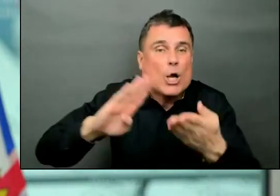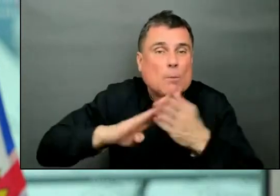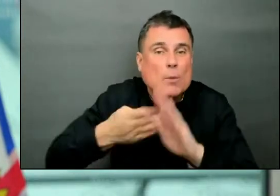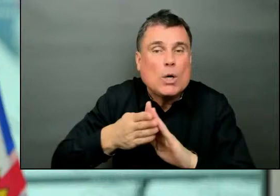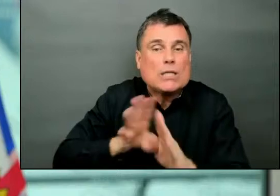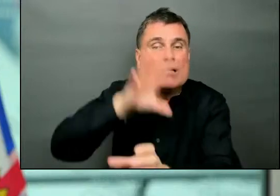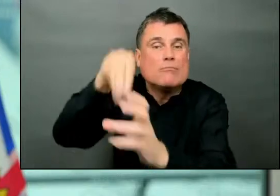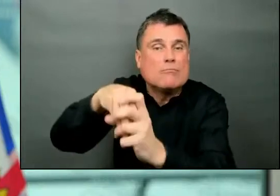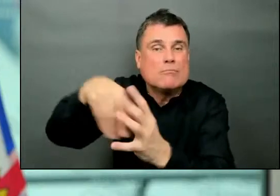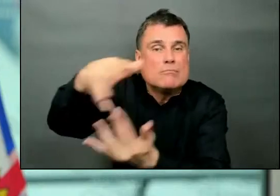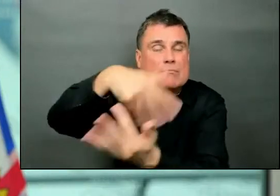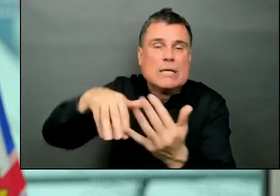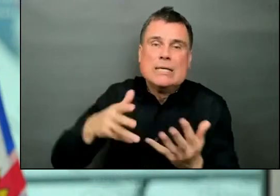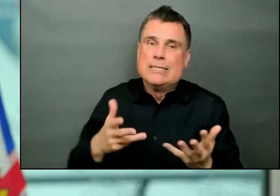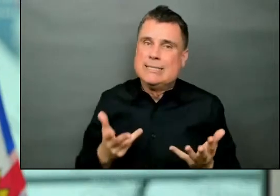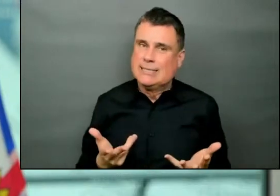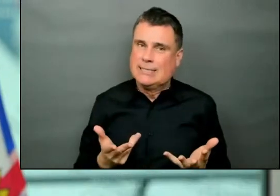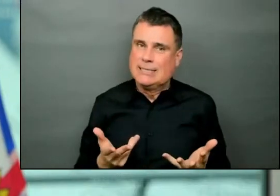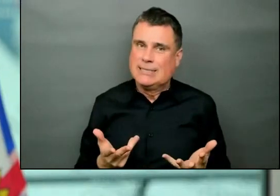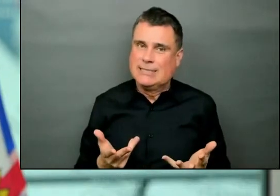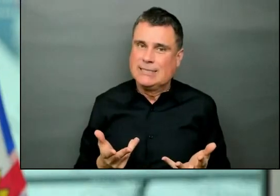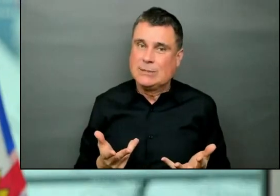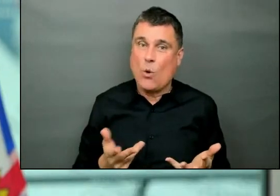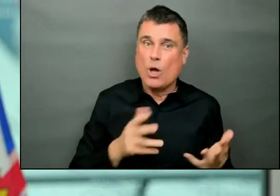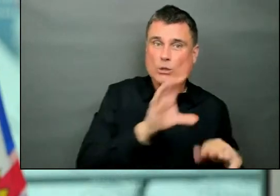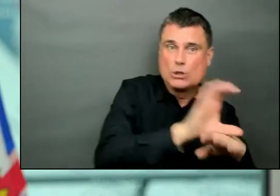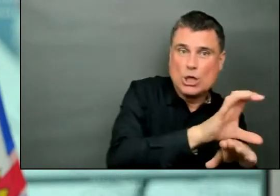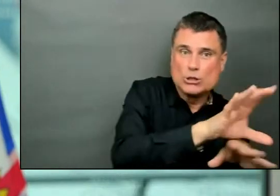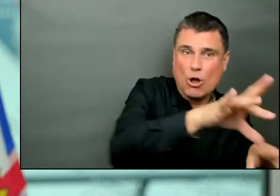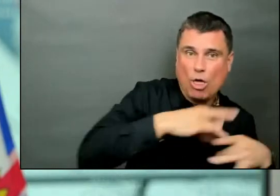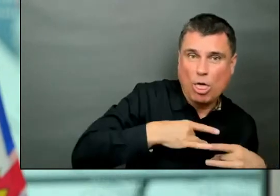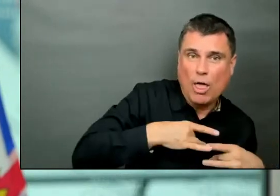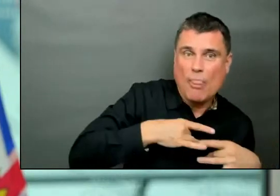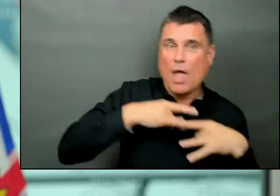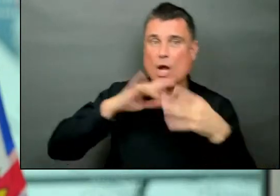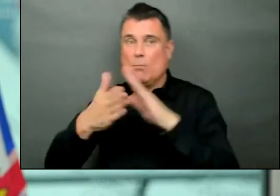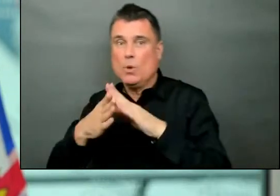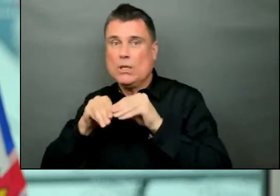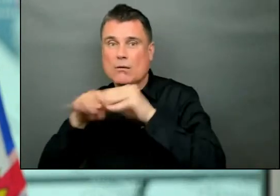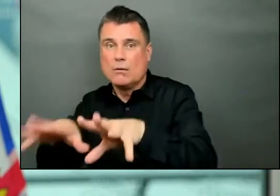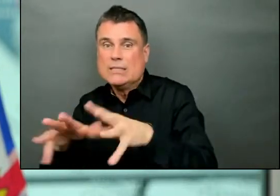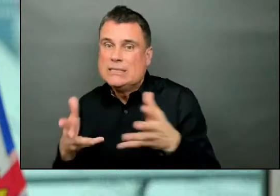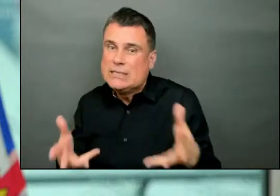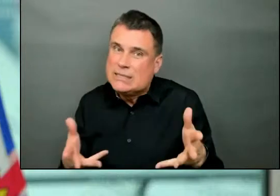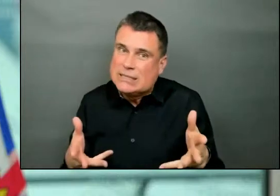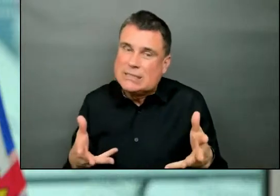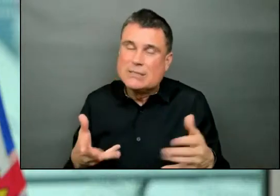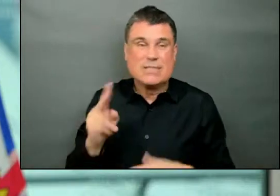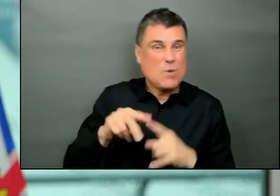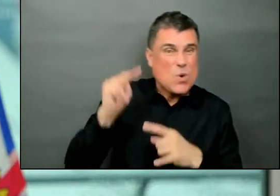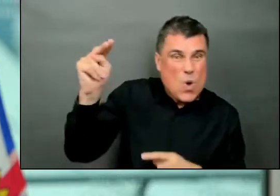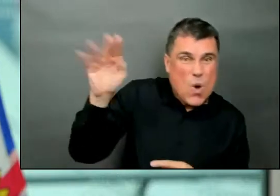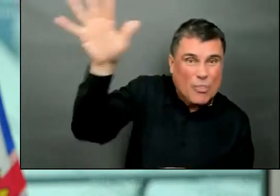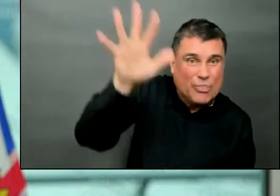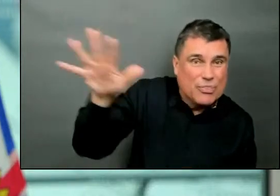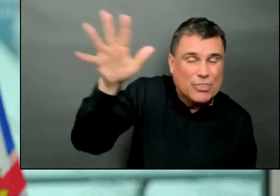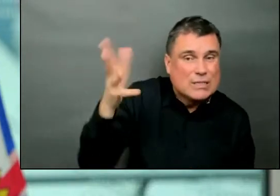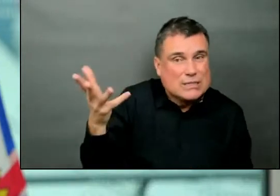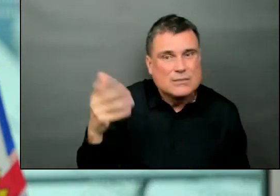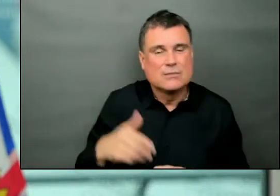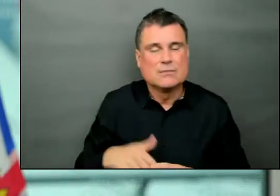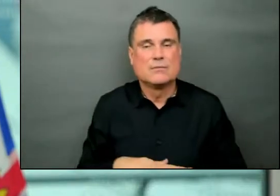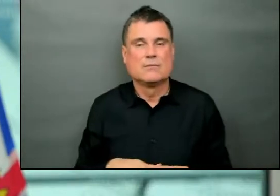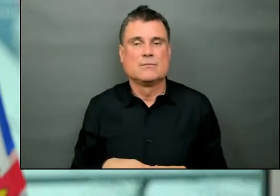been the case in a number of places, particularly in the north. We are also seeing